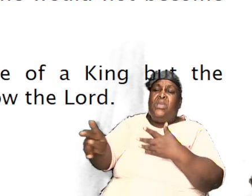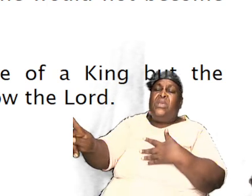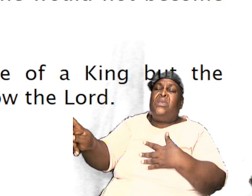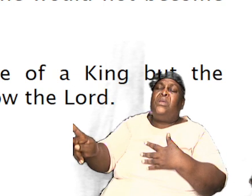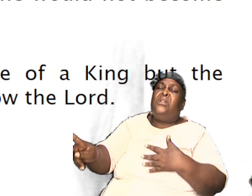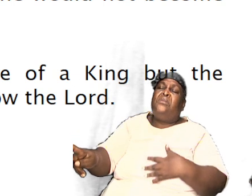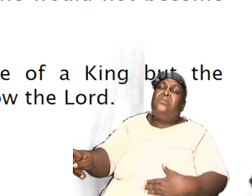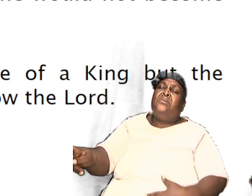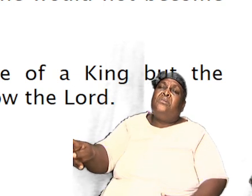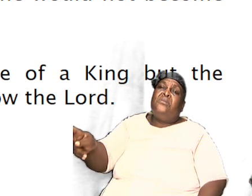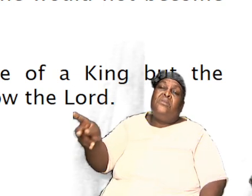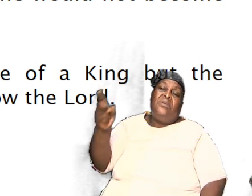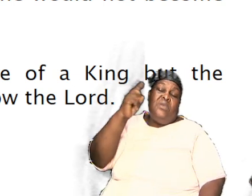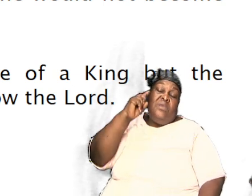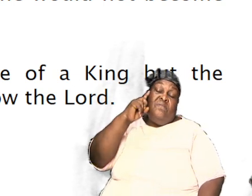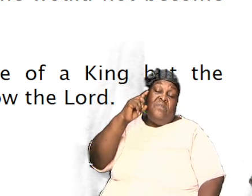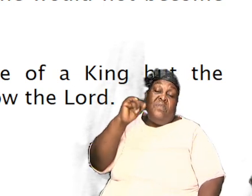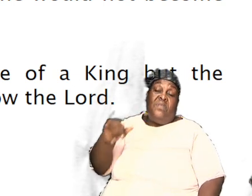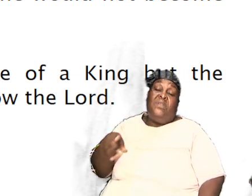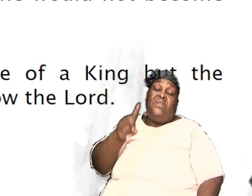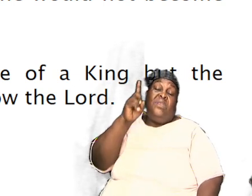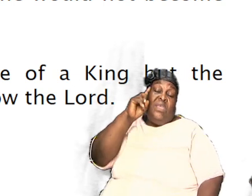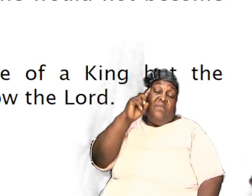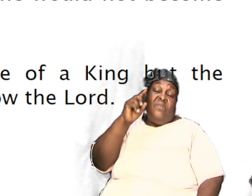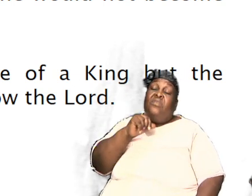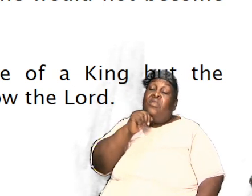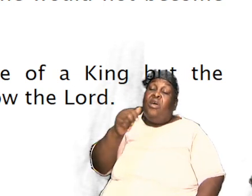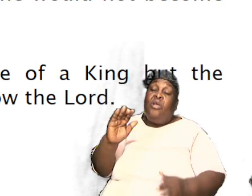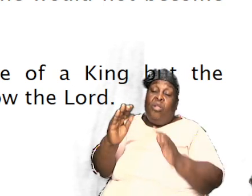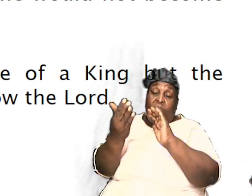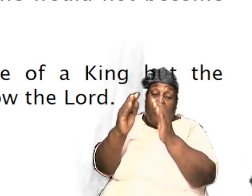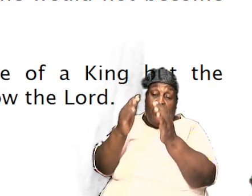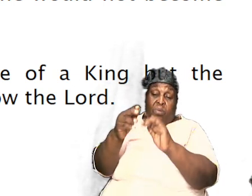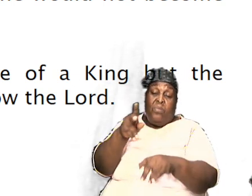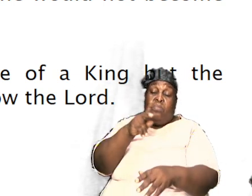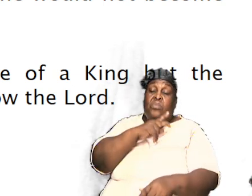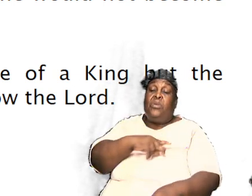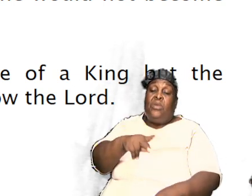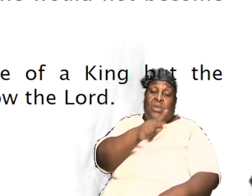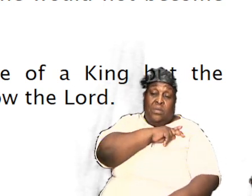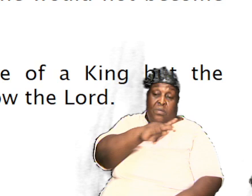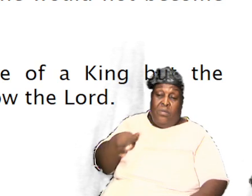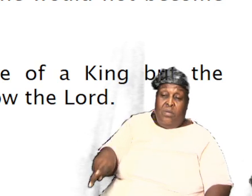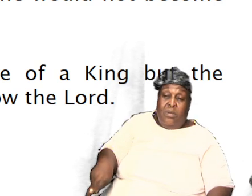become king. And David could have killed him many times.